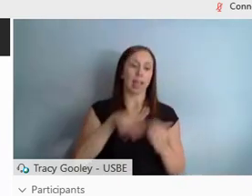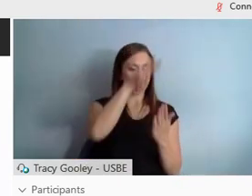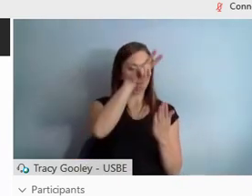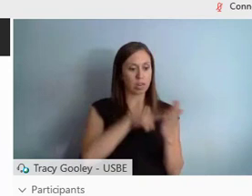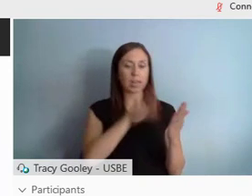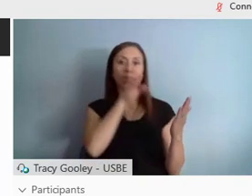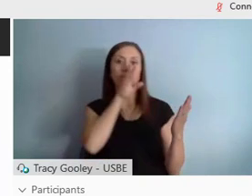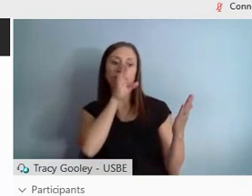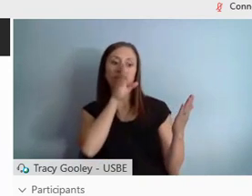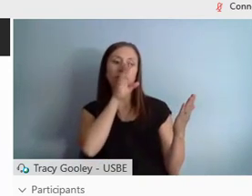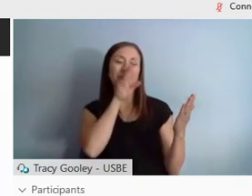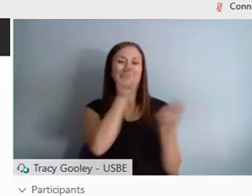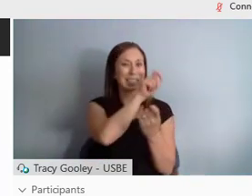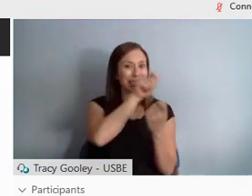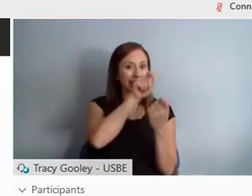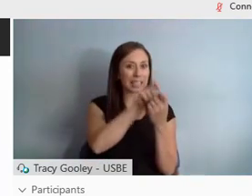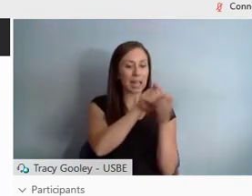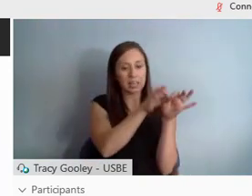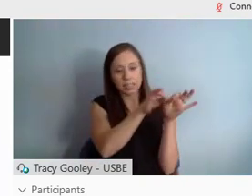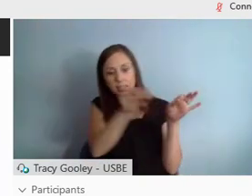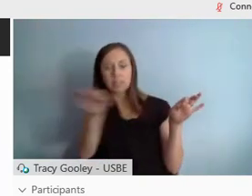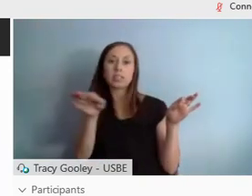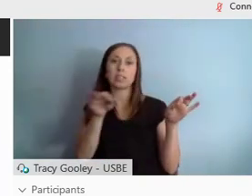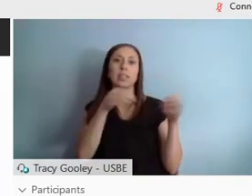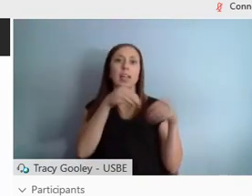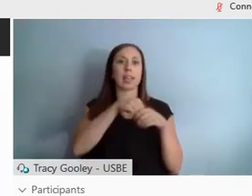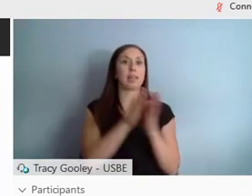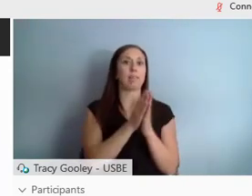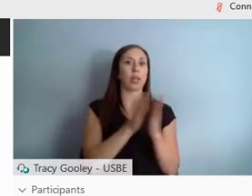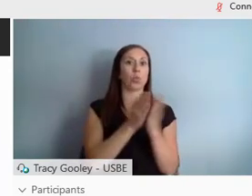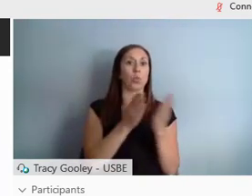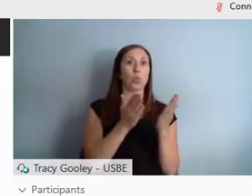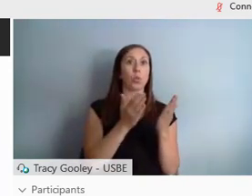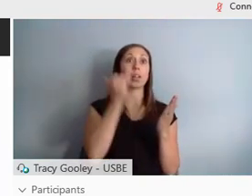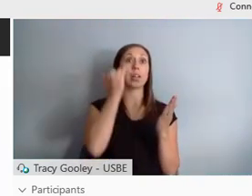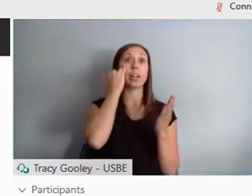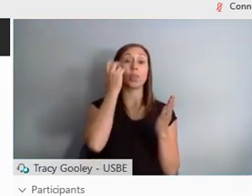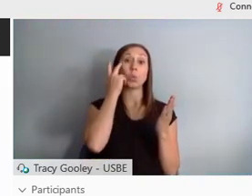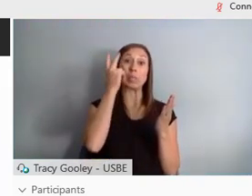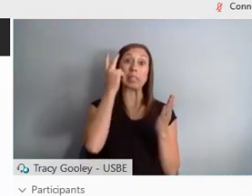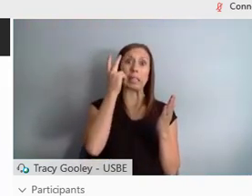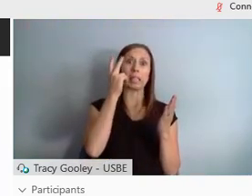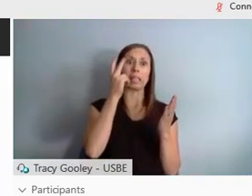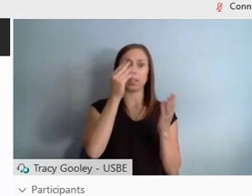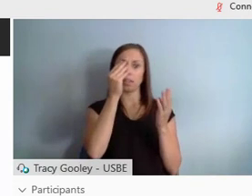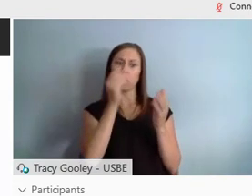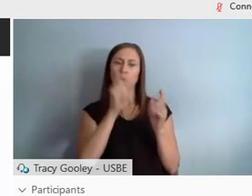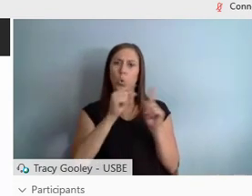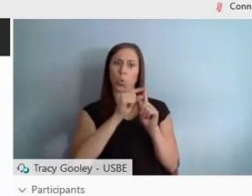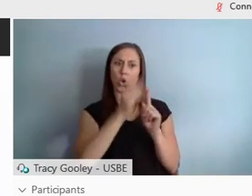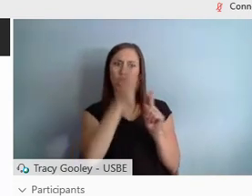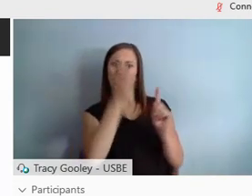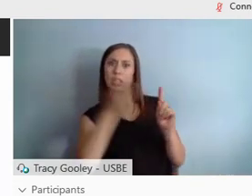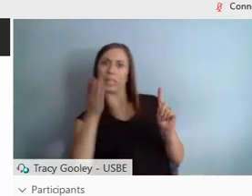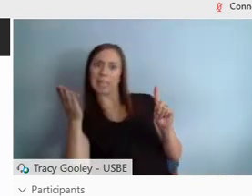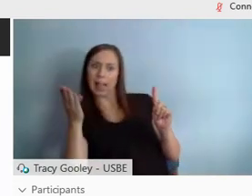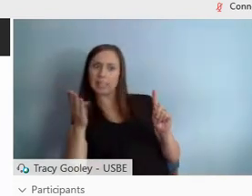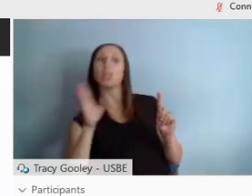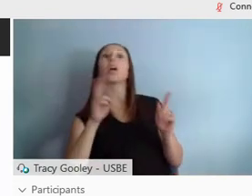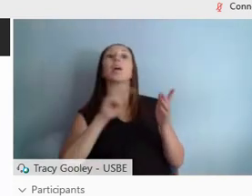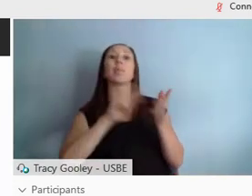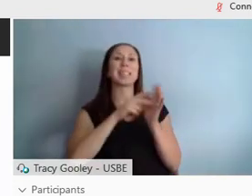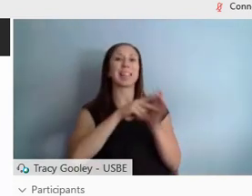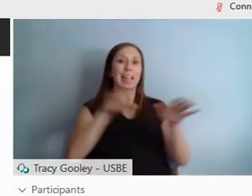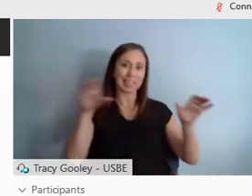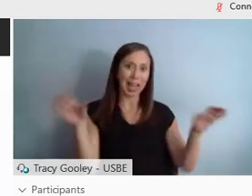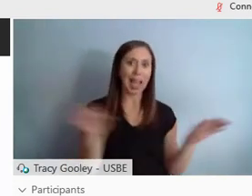loud exactly as written in the manual. If you see information in italics, that is an action that the teacher should